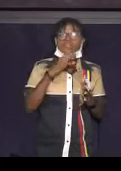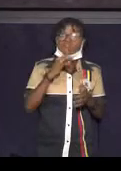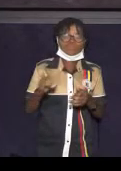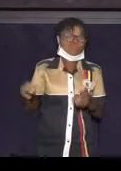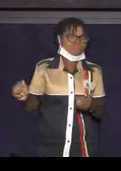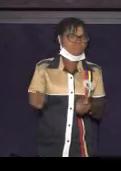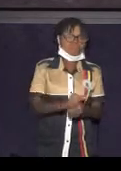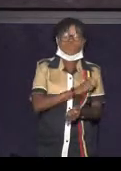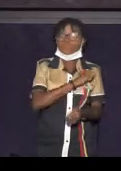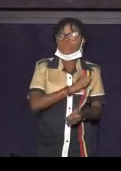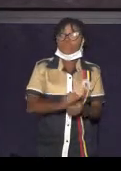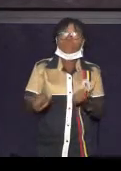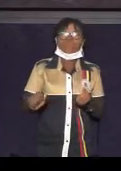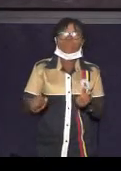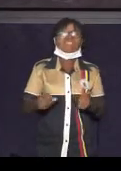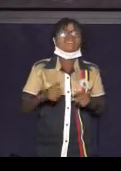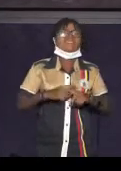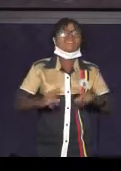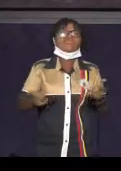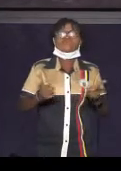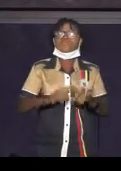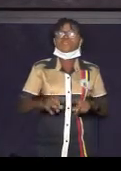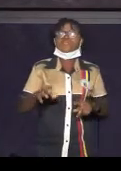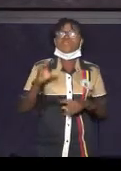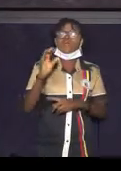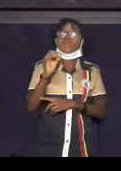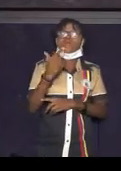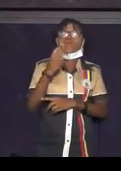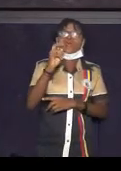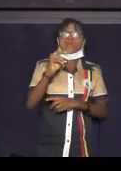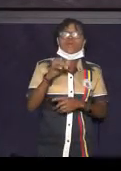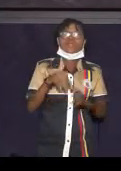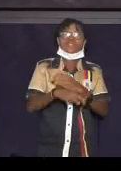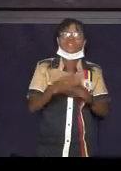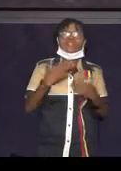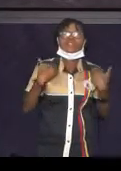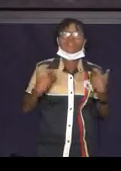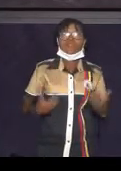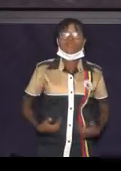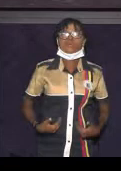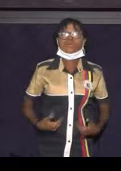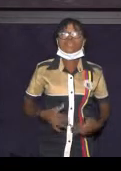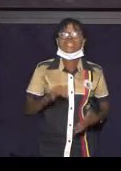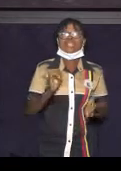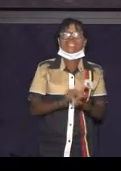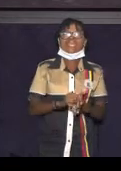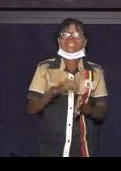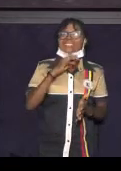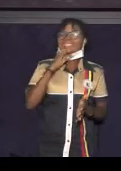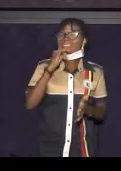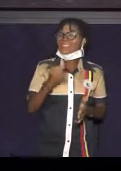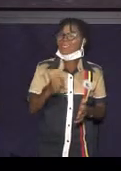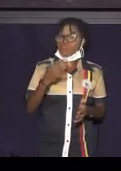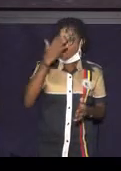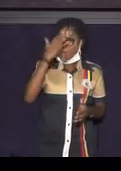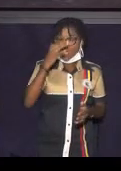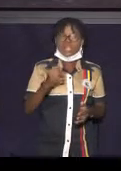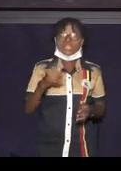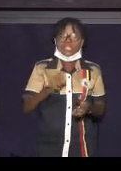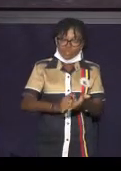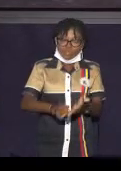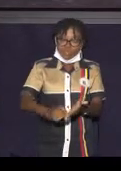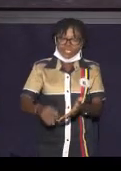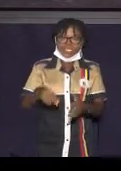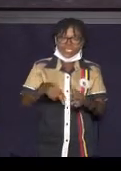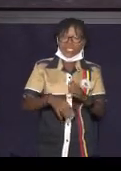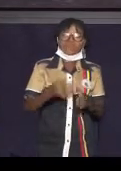damage the lungs and vital organs. That is why Federal Ministry of Health warns that smokers are liable to die young.